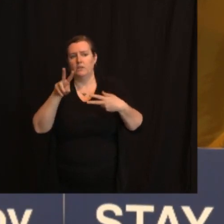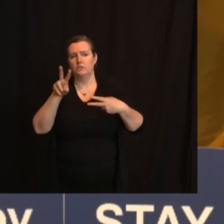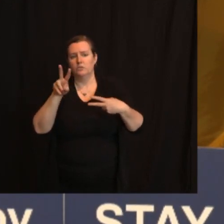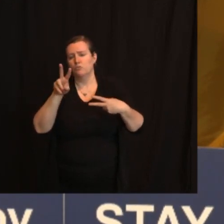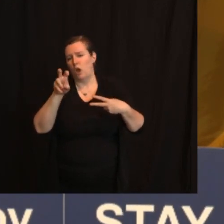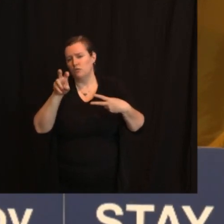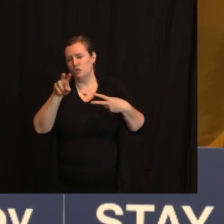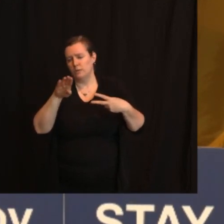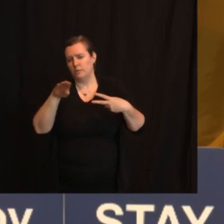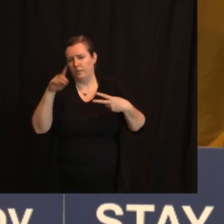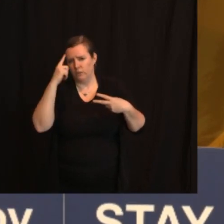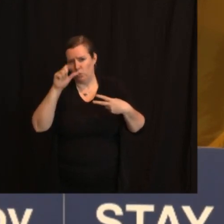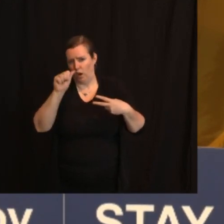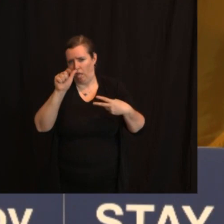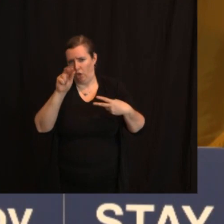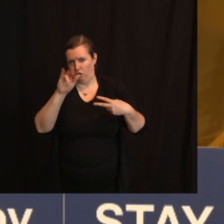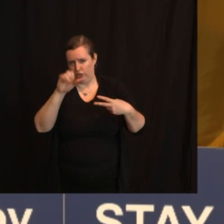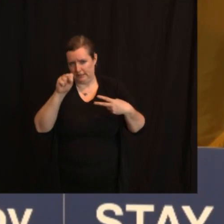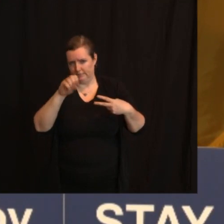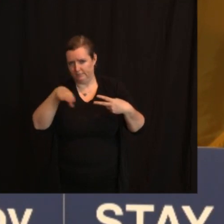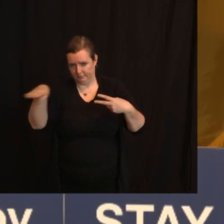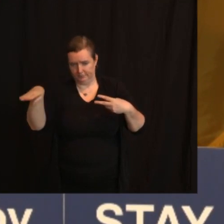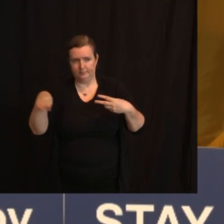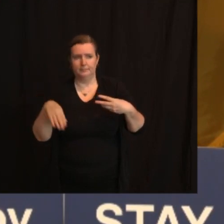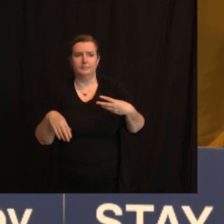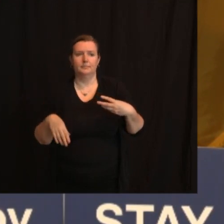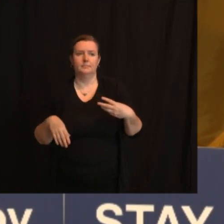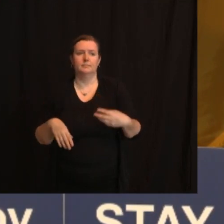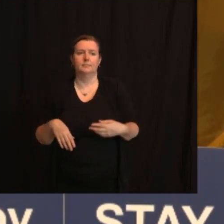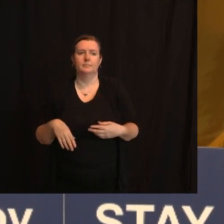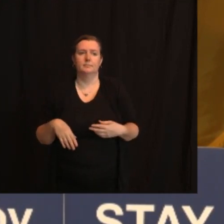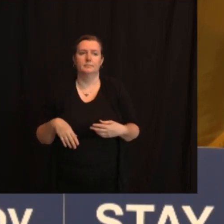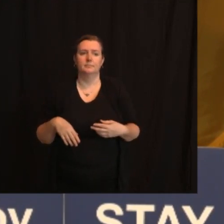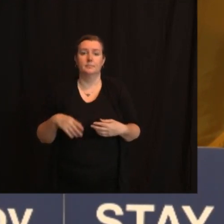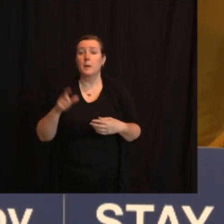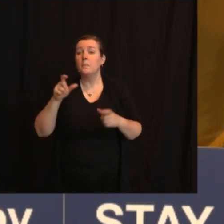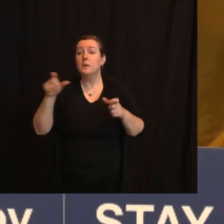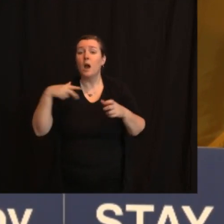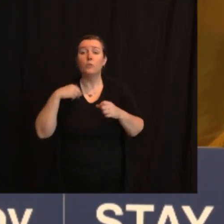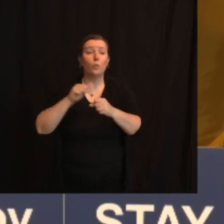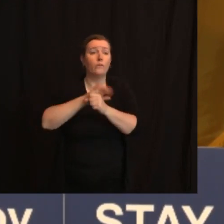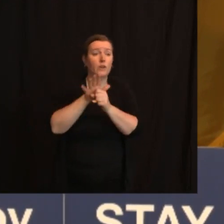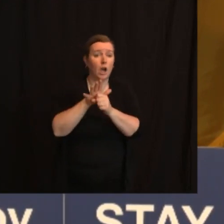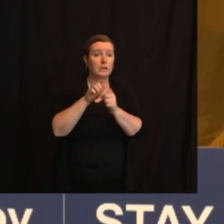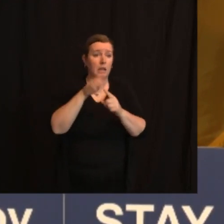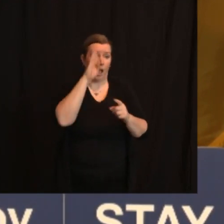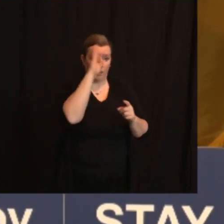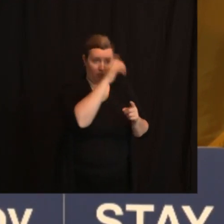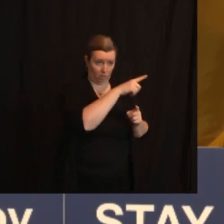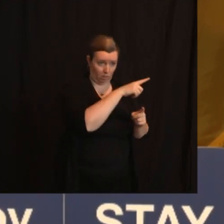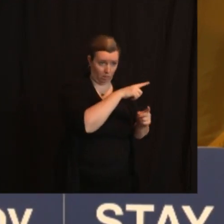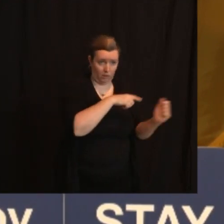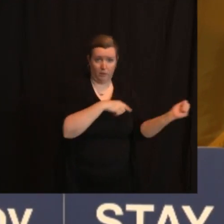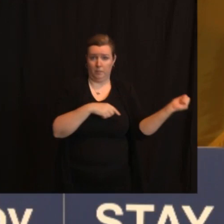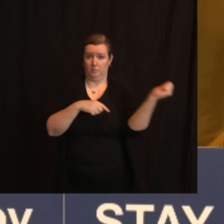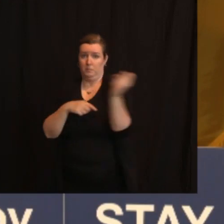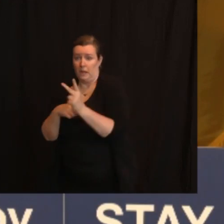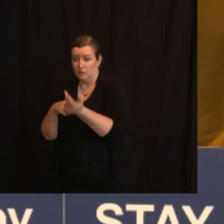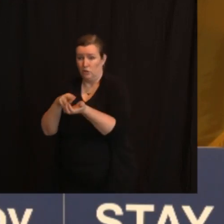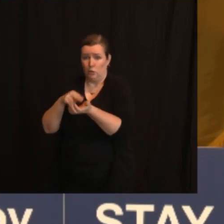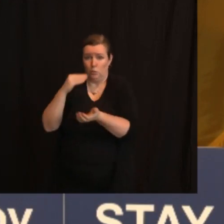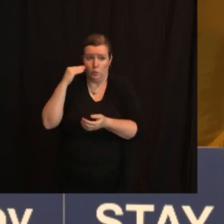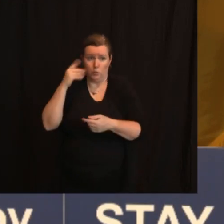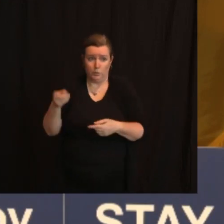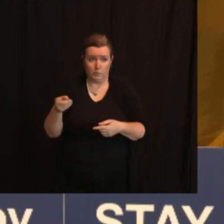needing nursing home placement upon discharge. Additionally, we will open 250 beds at